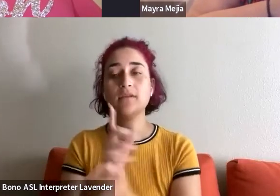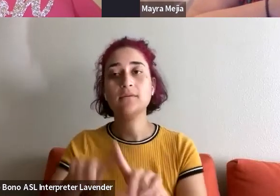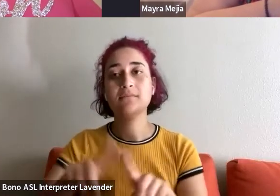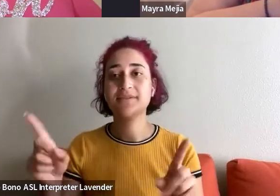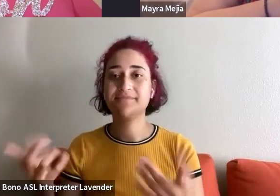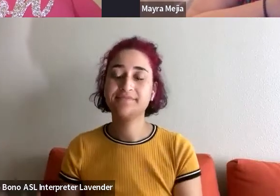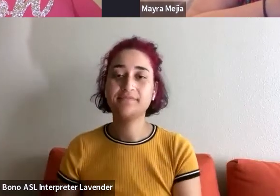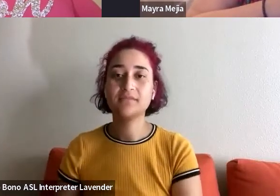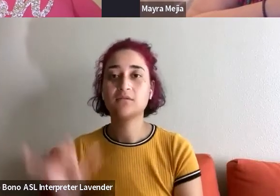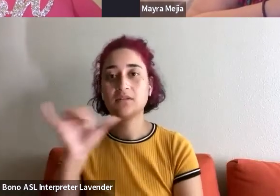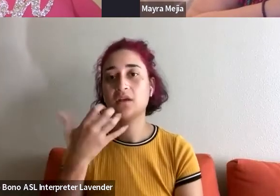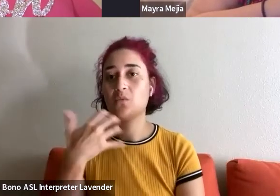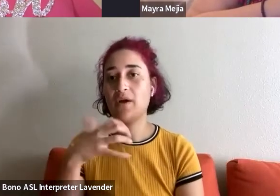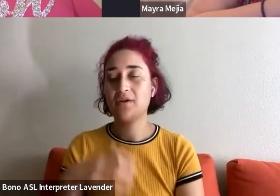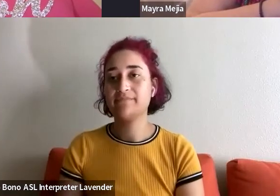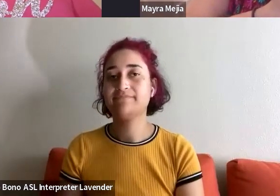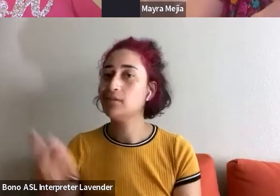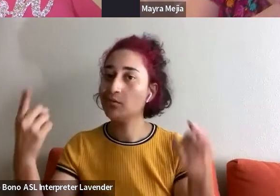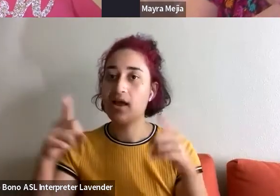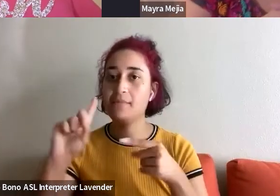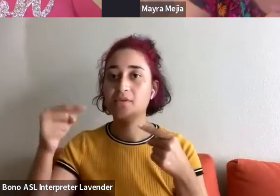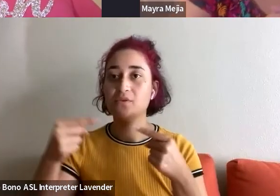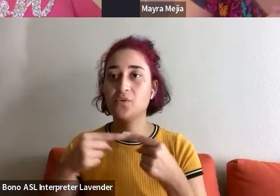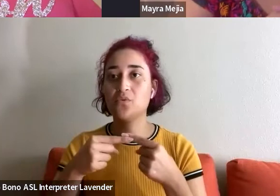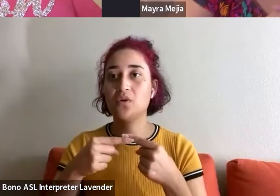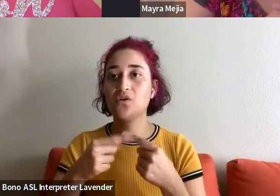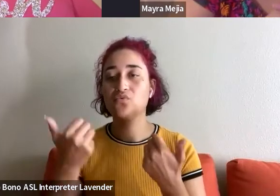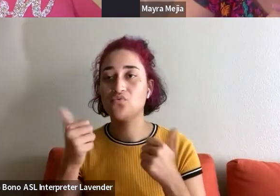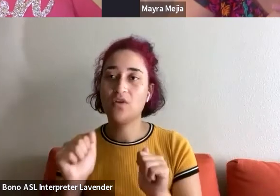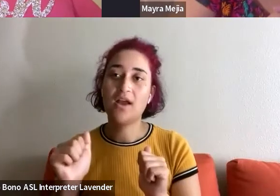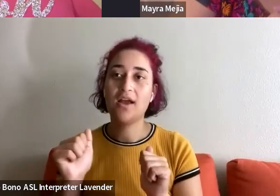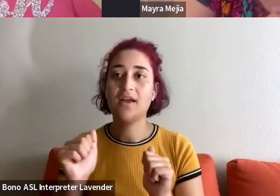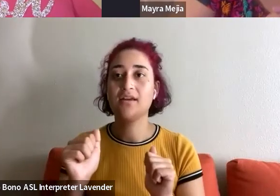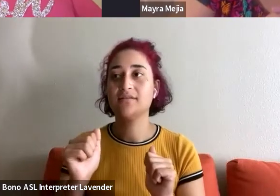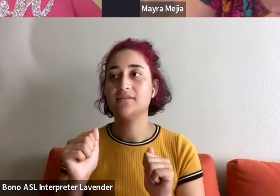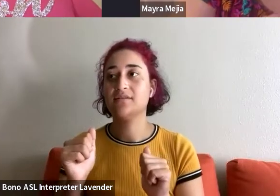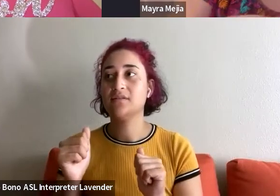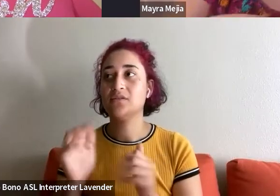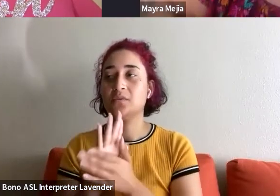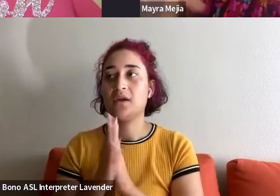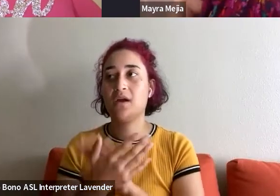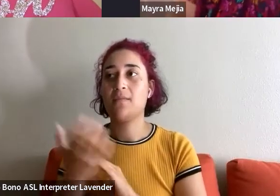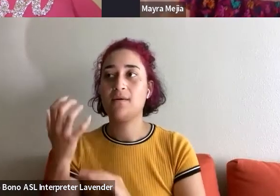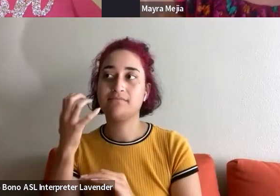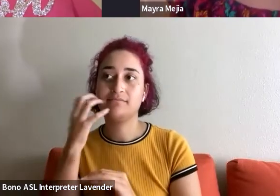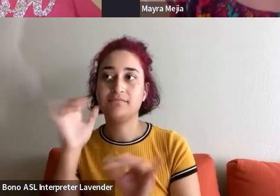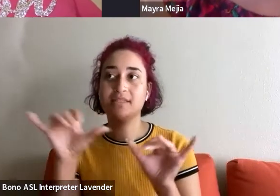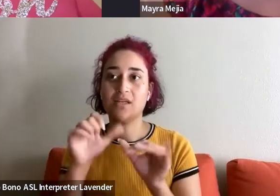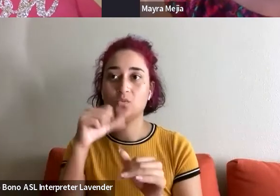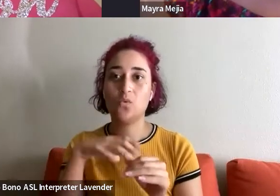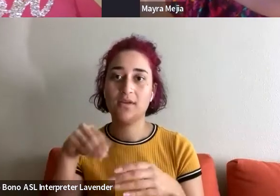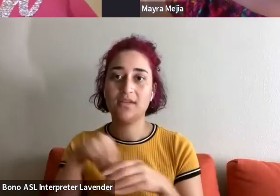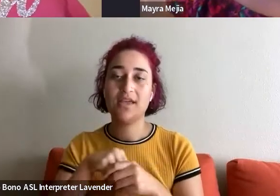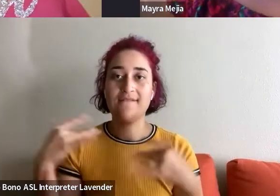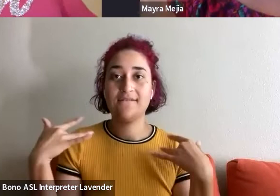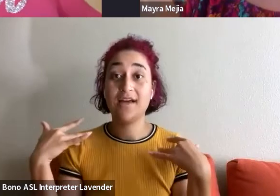it was just wow, this is what happens when you dare to be a plus size woman in fashion. Yikes. Right. And a woman